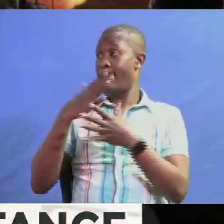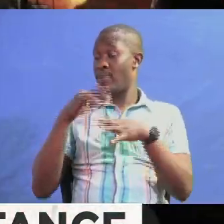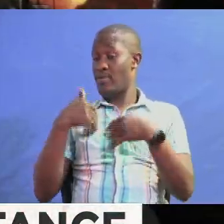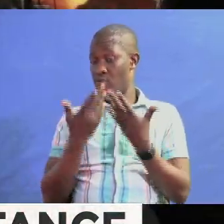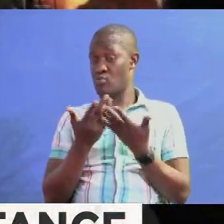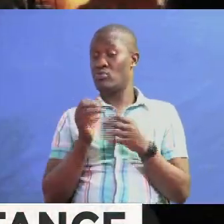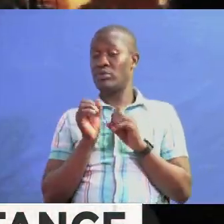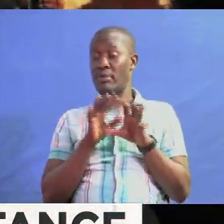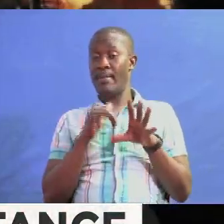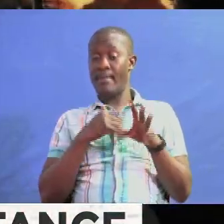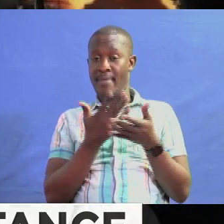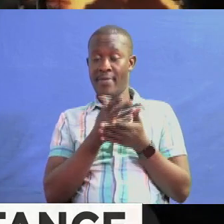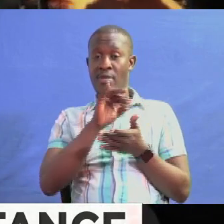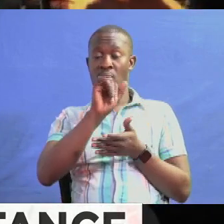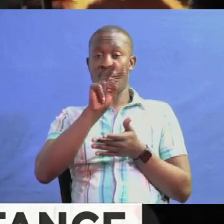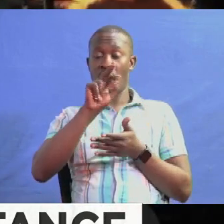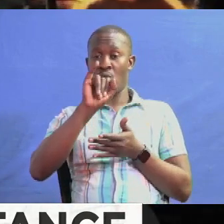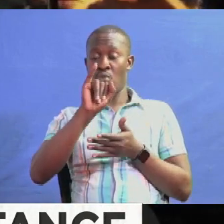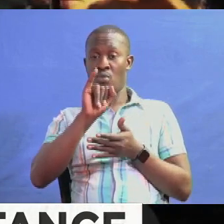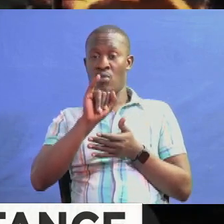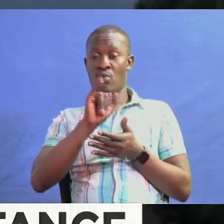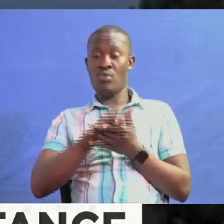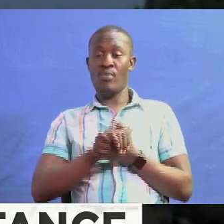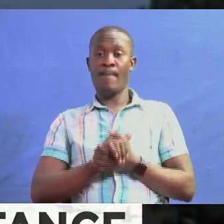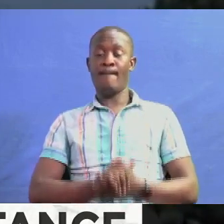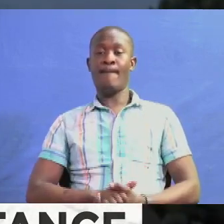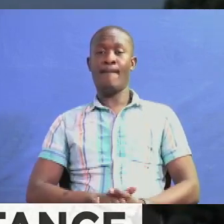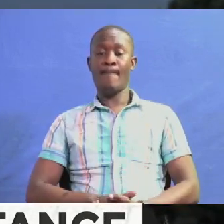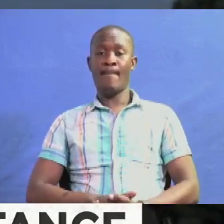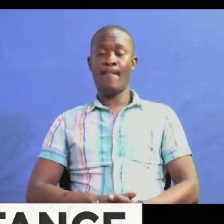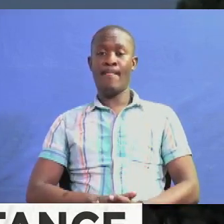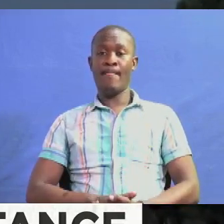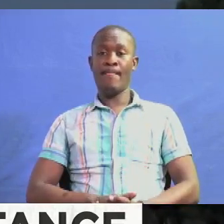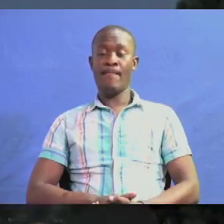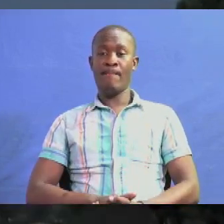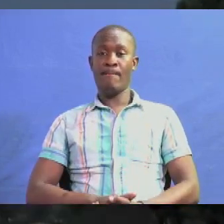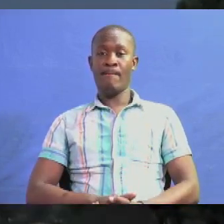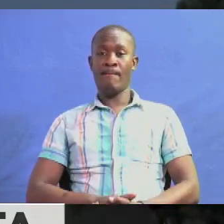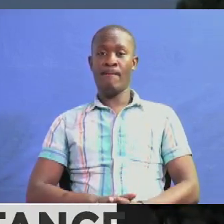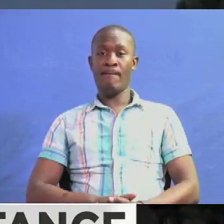threatened by wildfires. Shelley Schlender, VOA News, Boulder, Colorado.